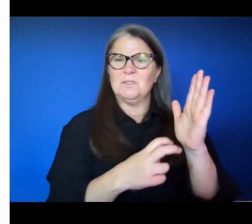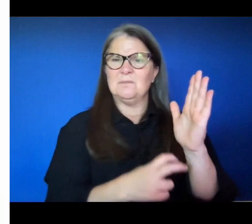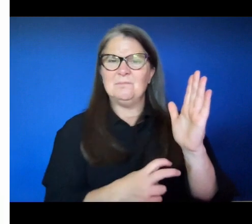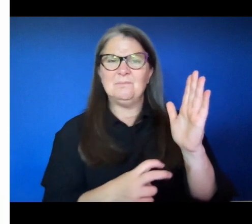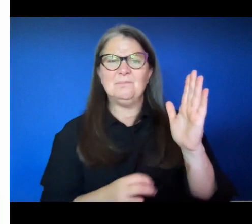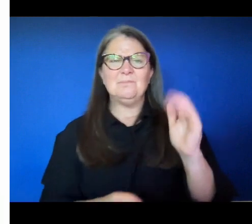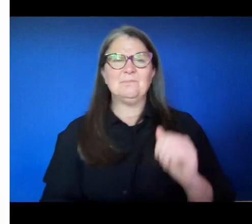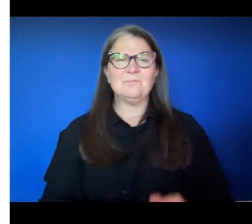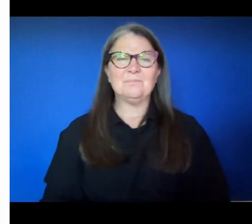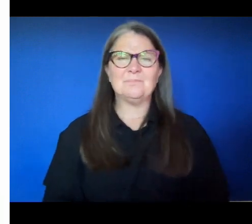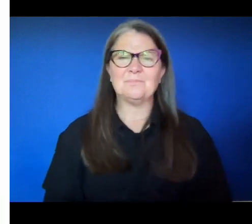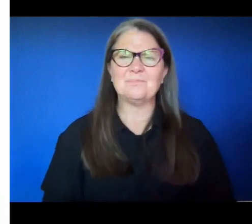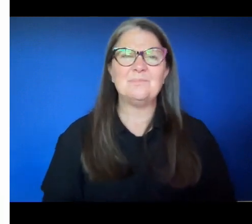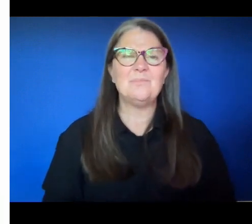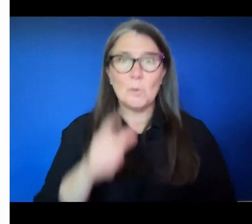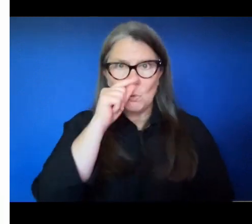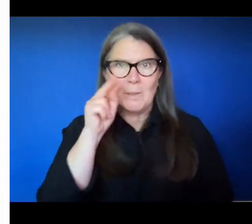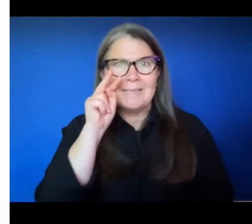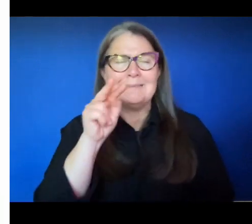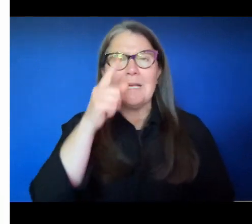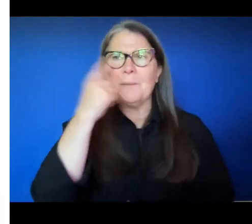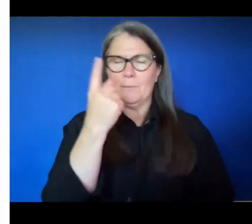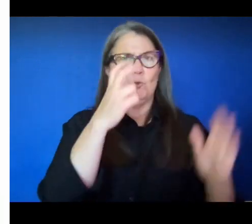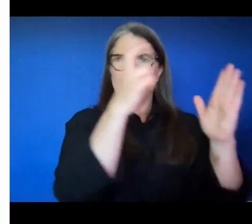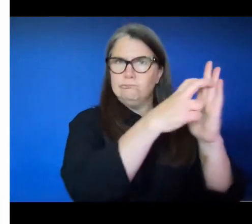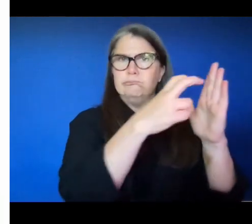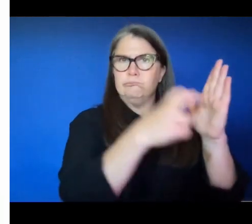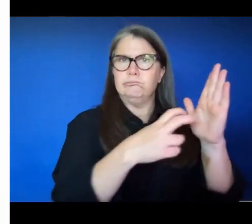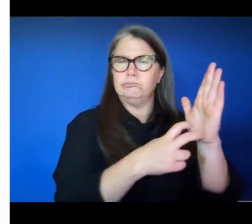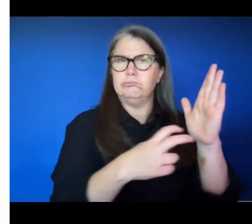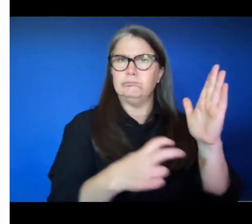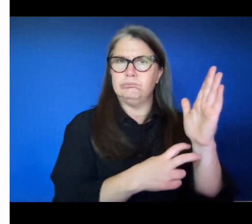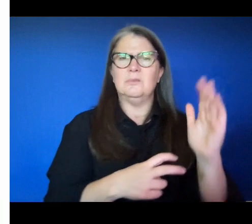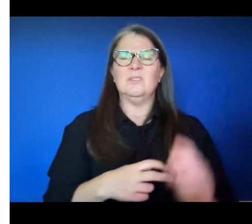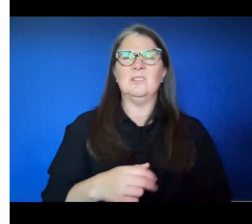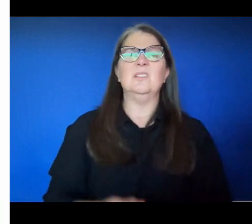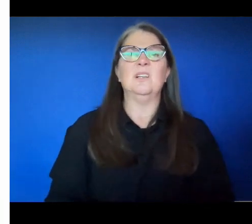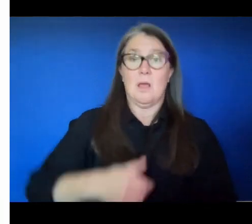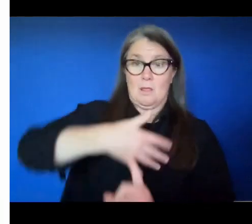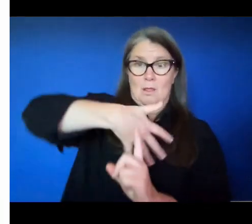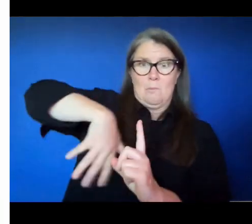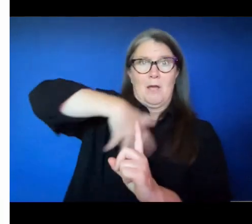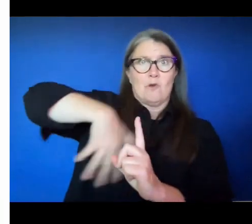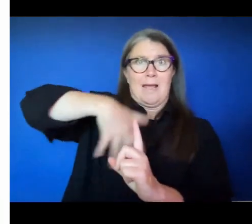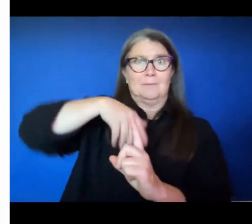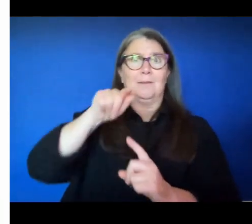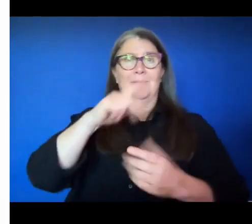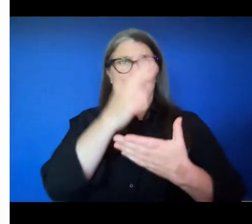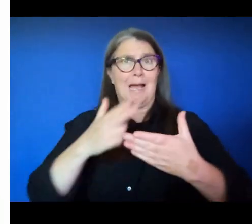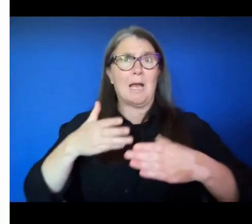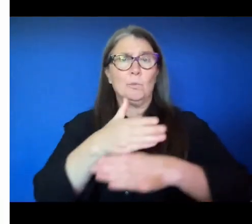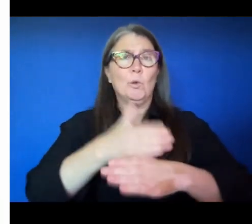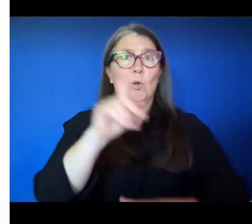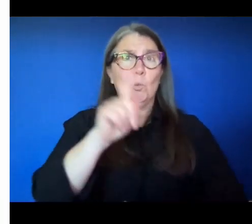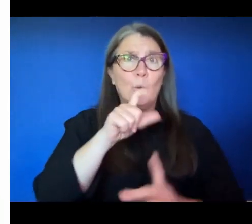the signatories for the petition. The background for this work was made by jumping on and dancing on the